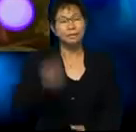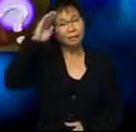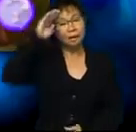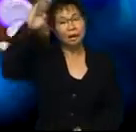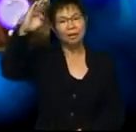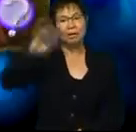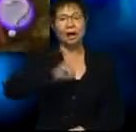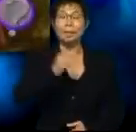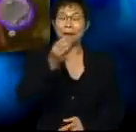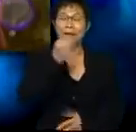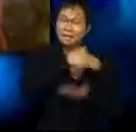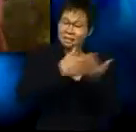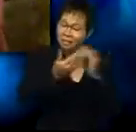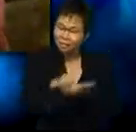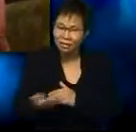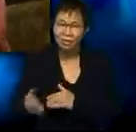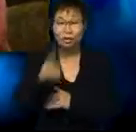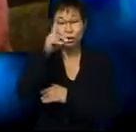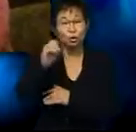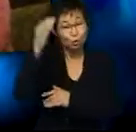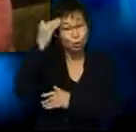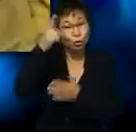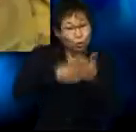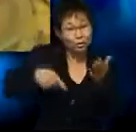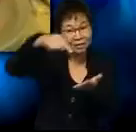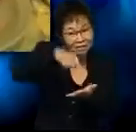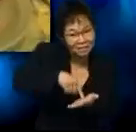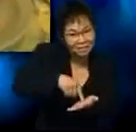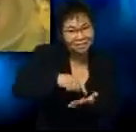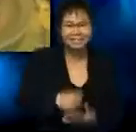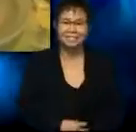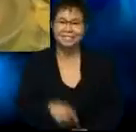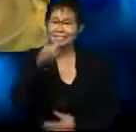Hello, I'm eating something. Do you know what this is?